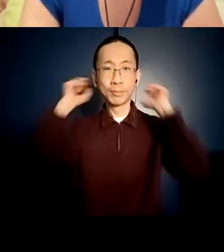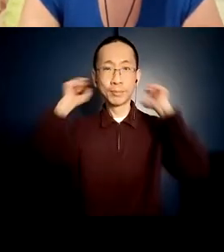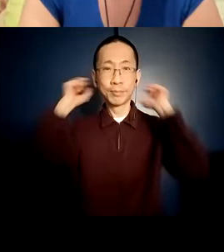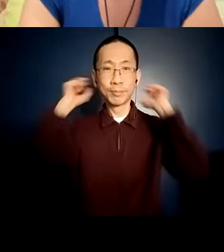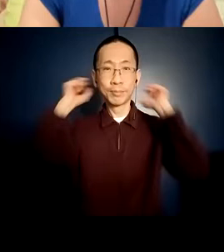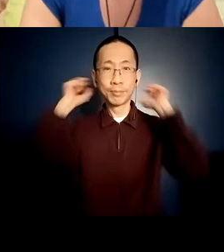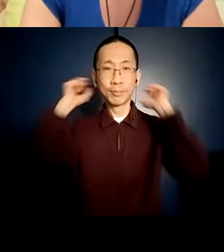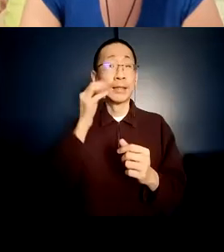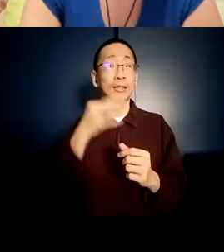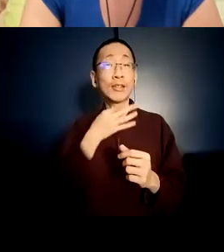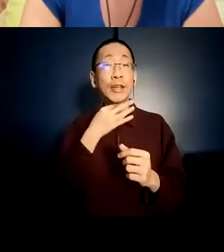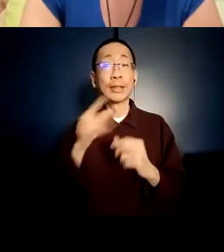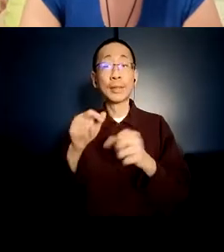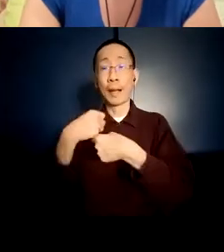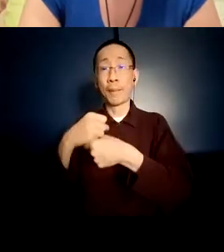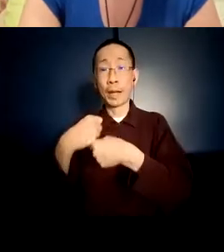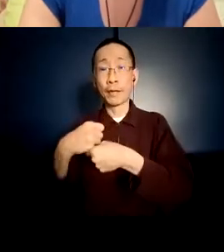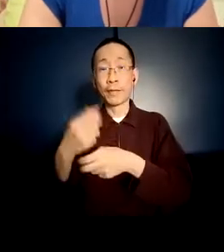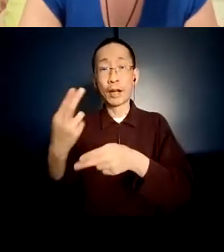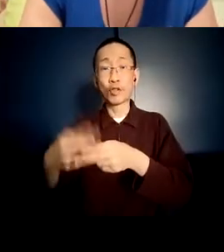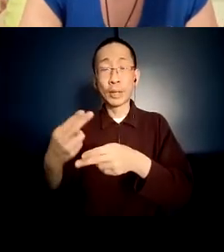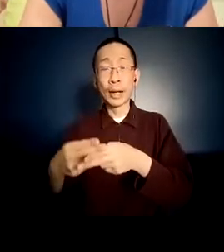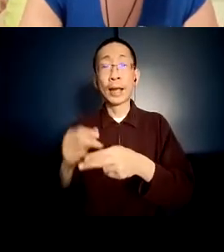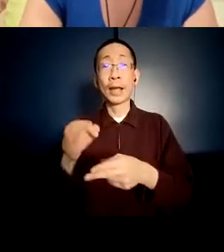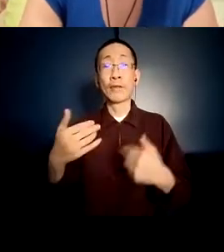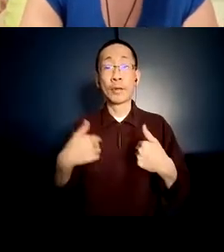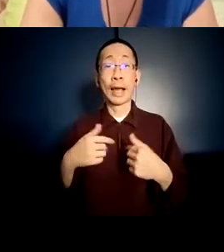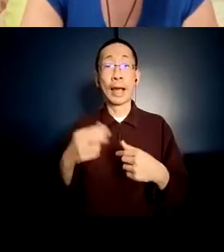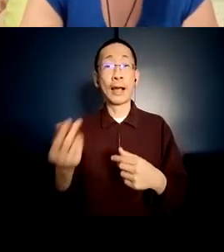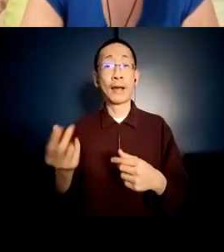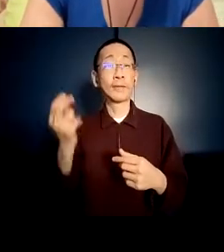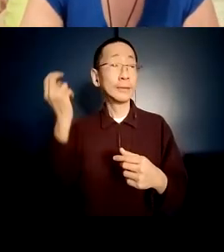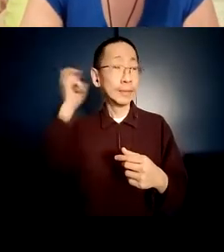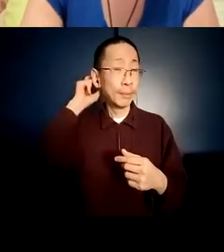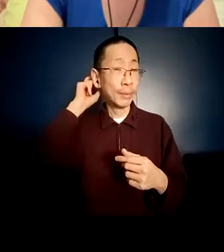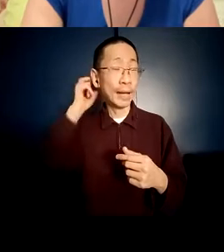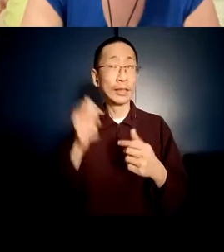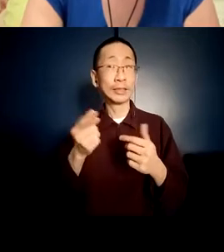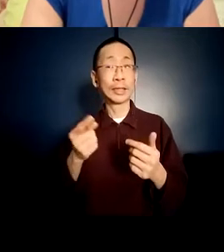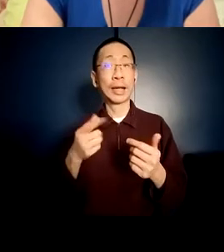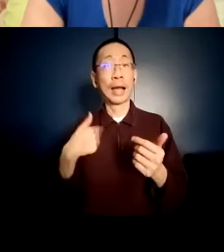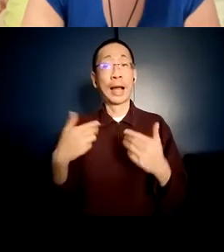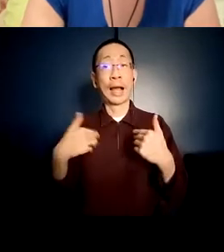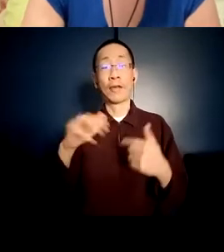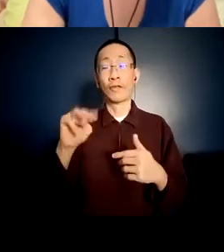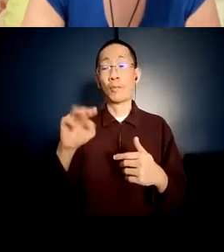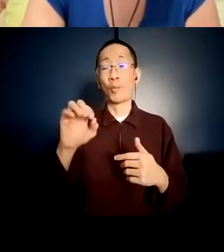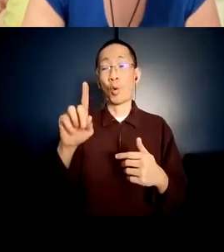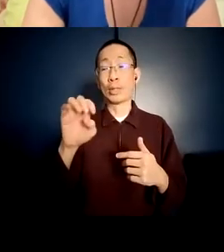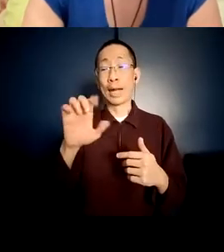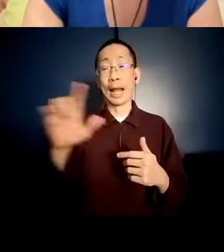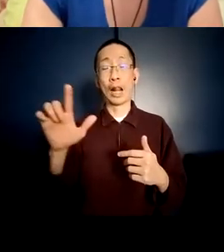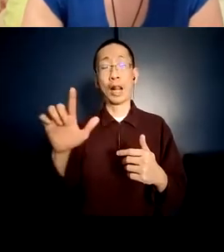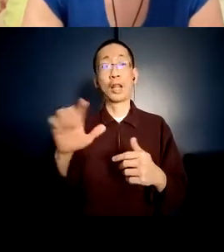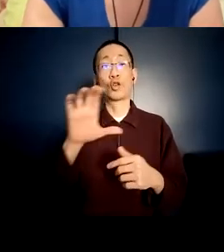curious, manufacturer, if you have implants or your child has implants, I have Medell cochlear